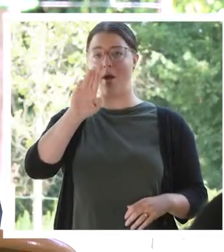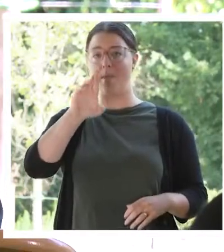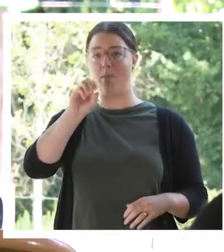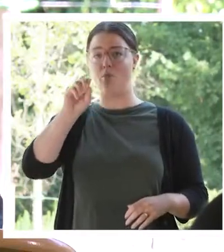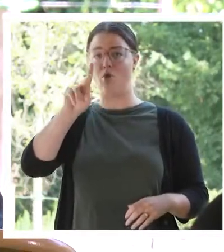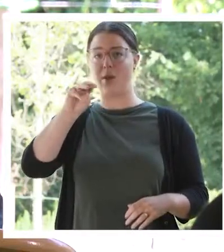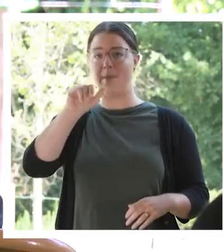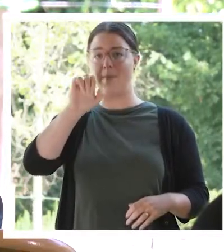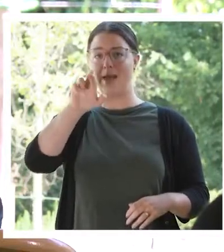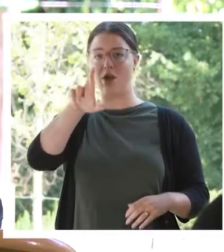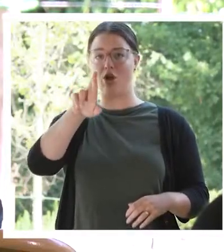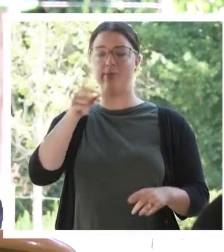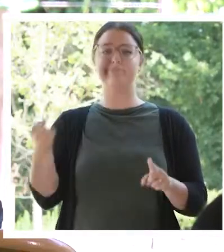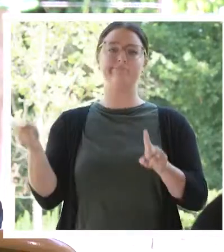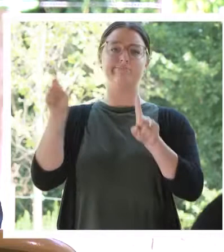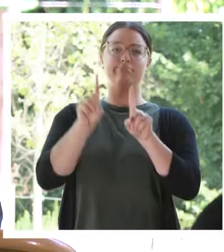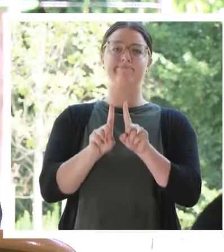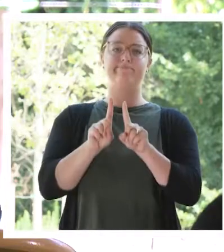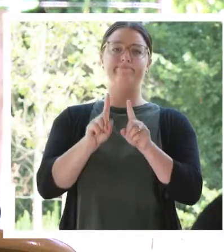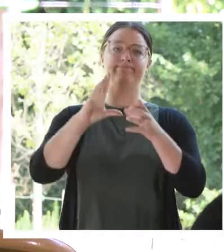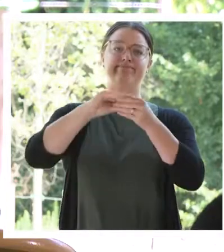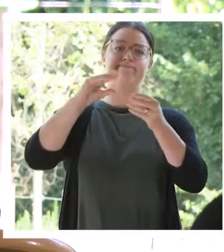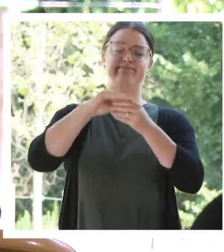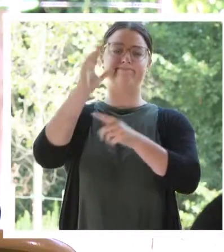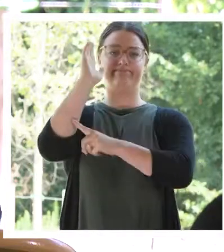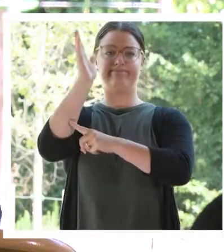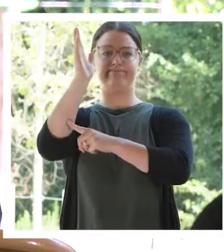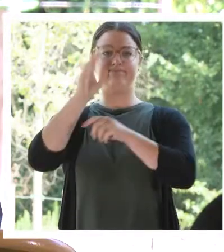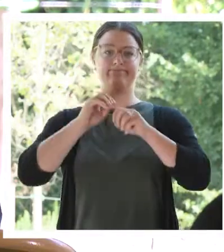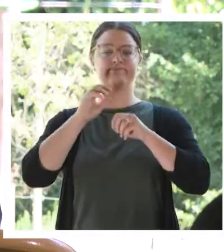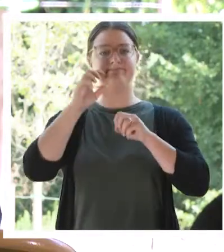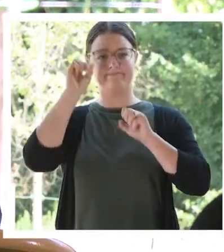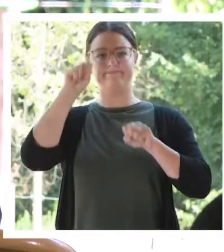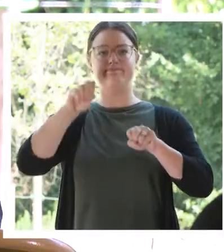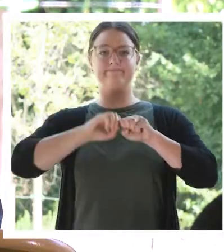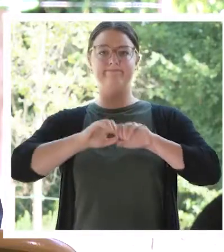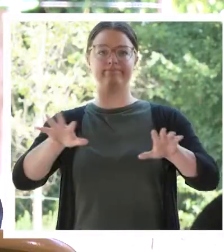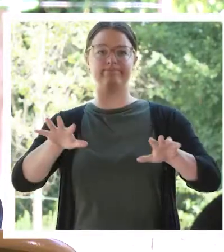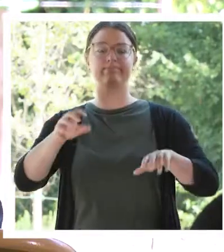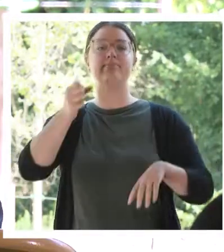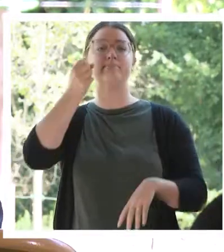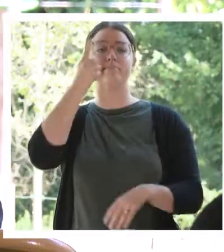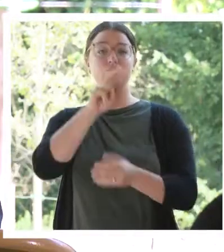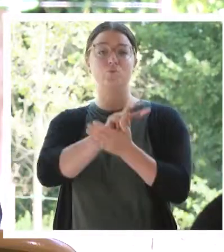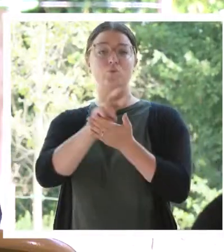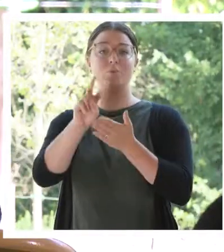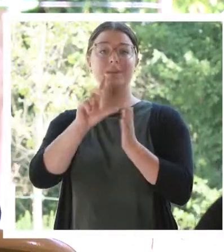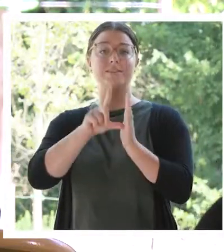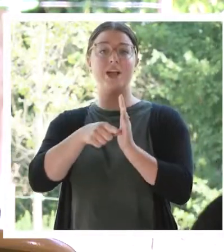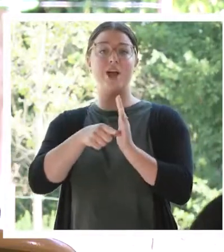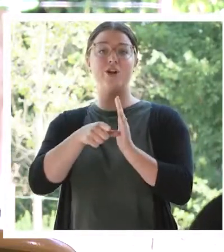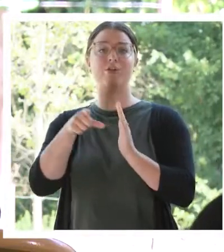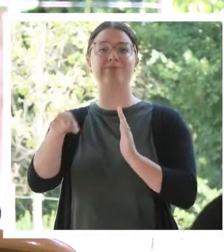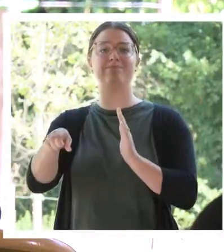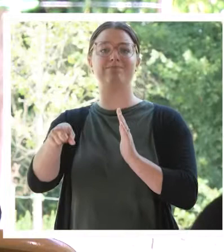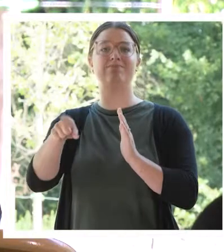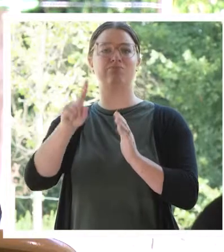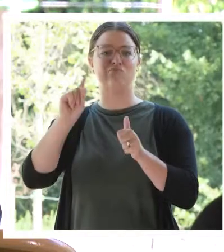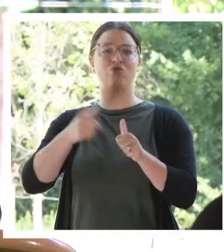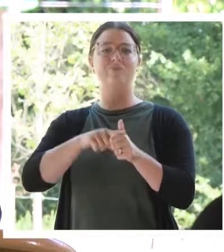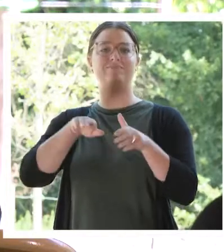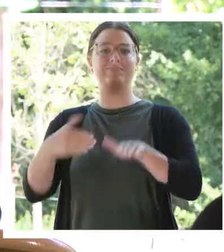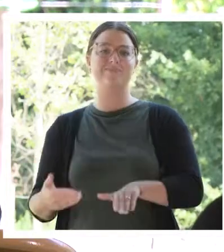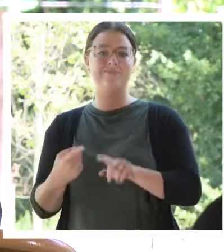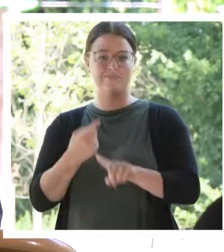news. 2 weeks later, the virus claimed its first life here. The person who died had been an active volunteer in